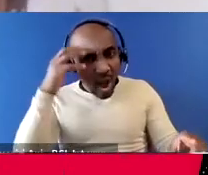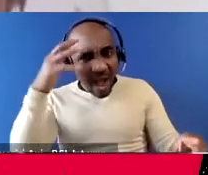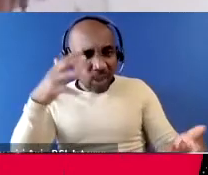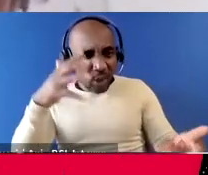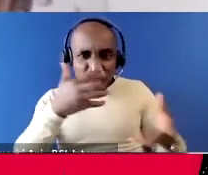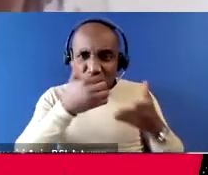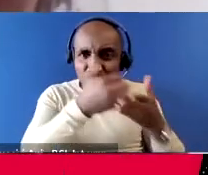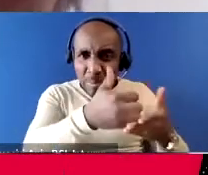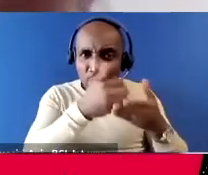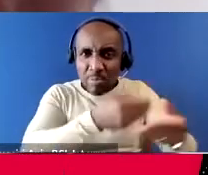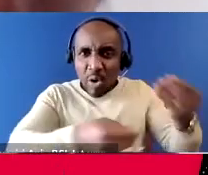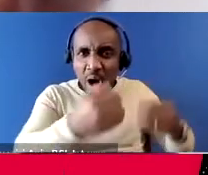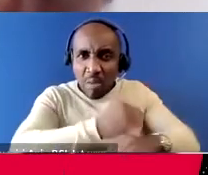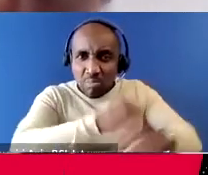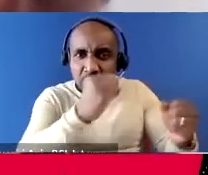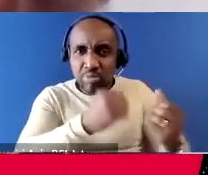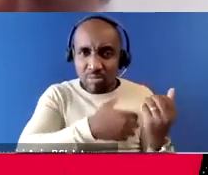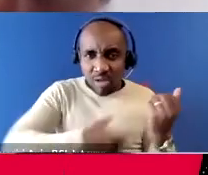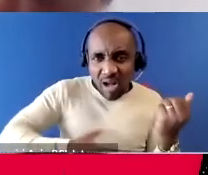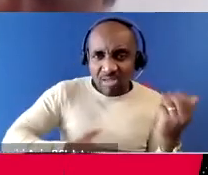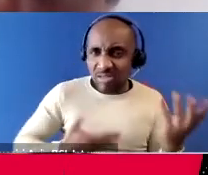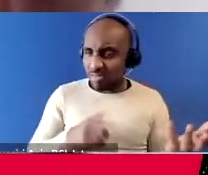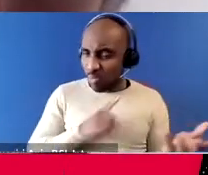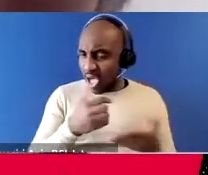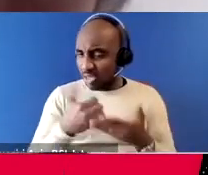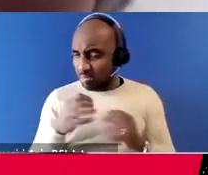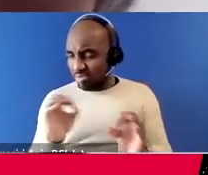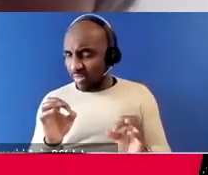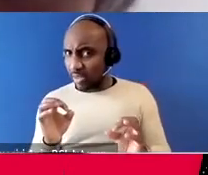Thank you very much. Would anyone else like to add anything on that?